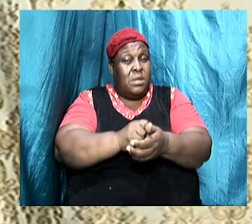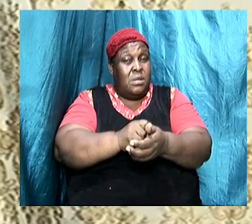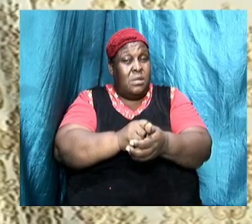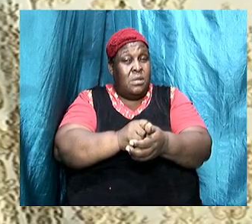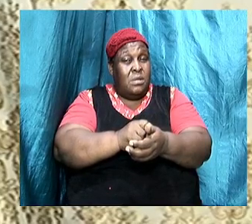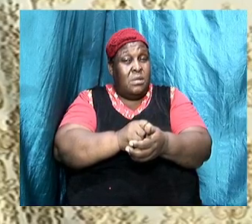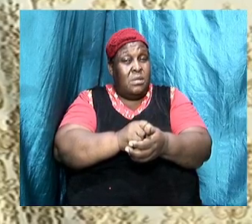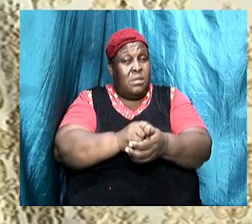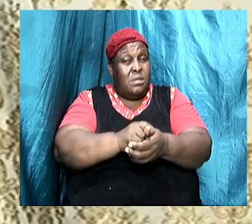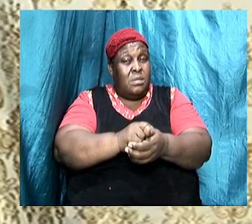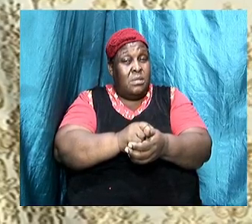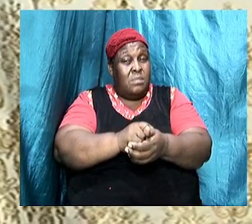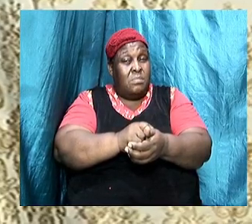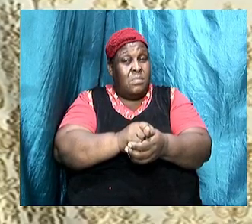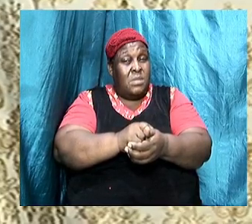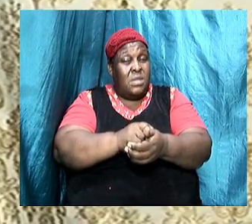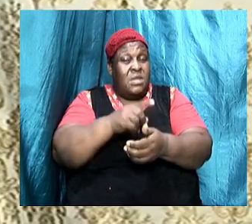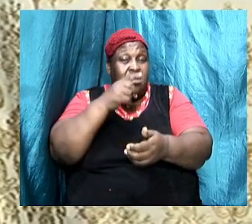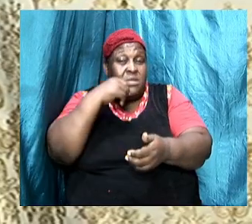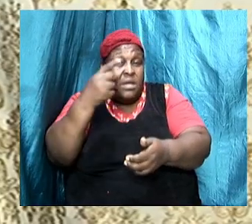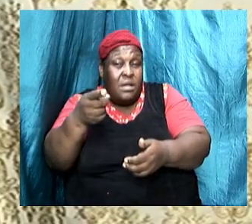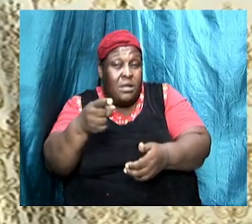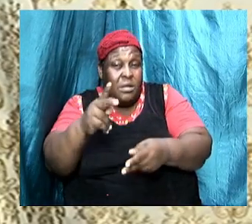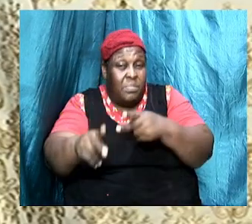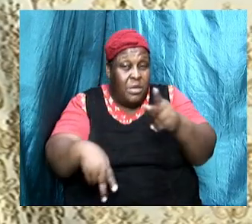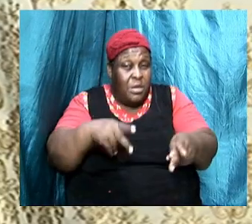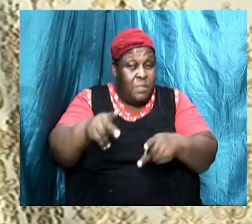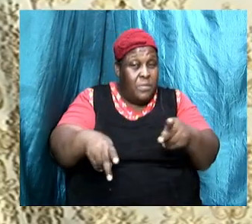15 and 16.